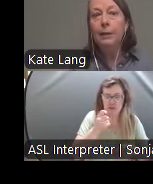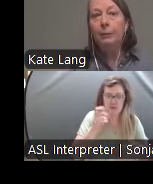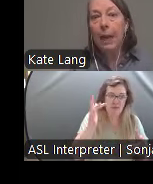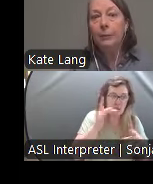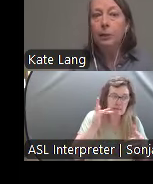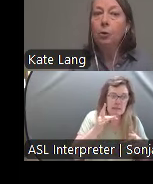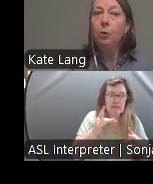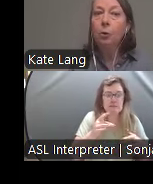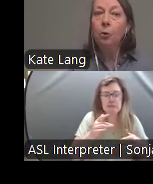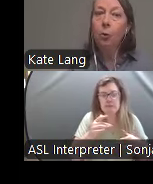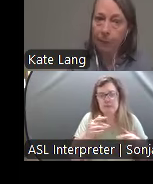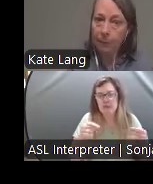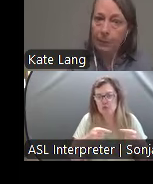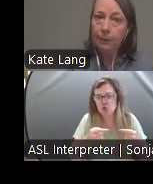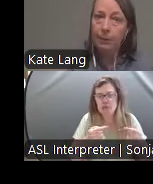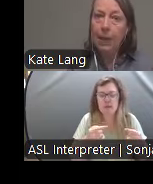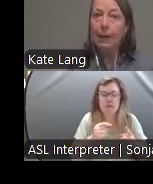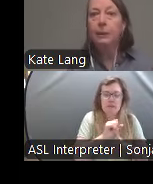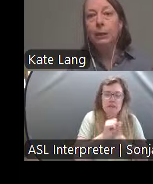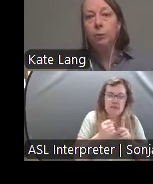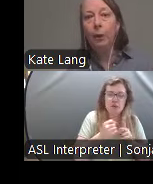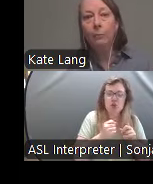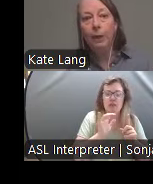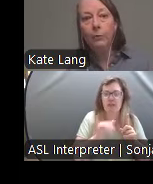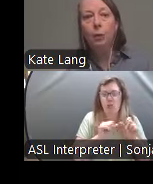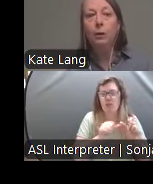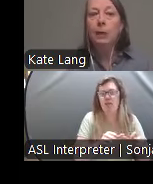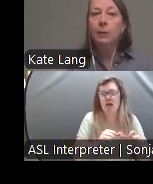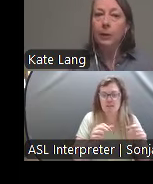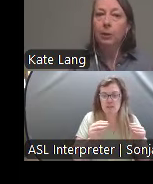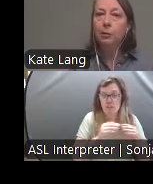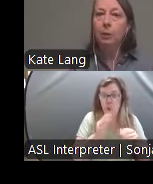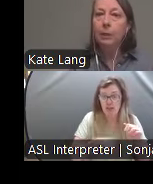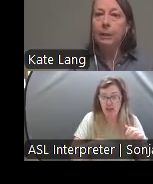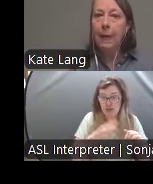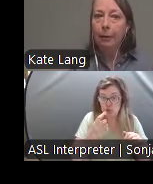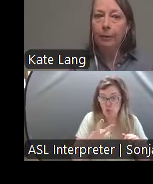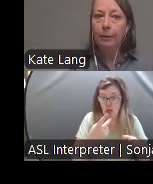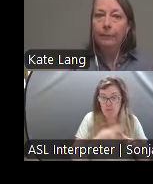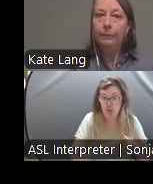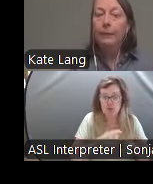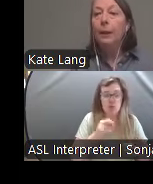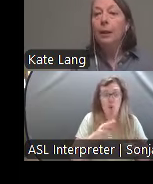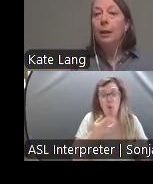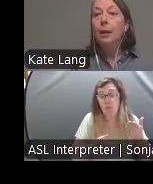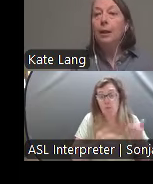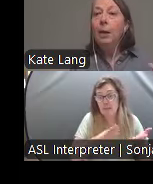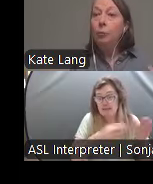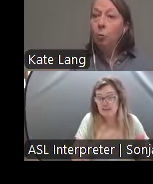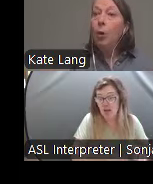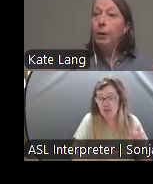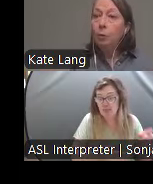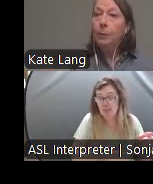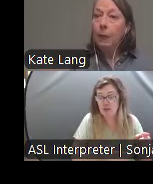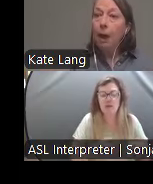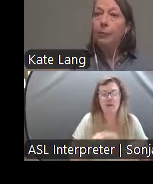conditions that have lasted or are expected to last at least 12 months or can be expected to result in death? If